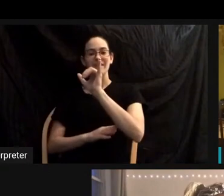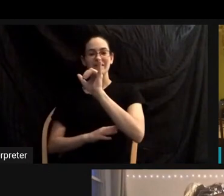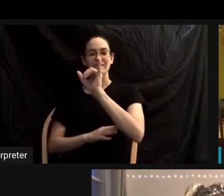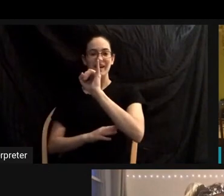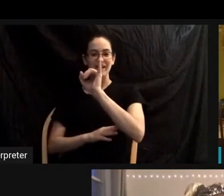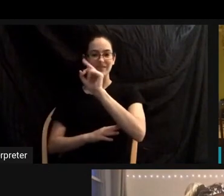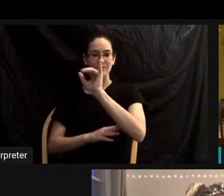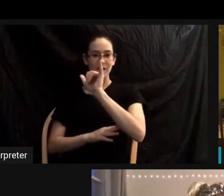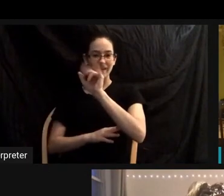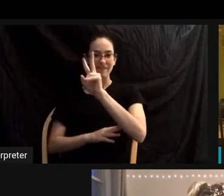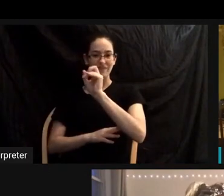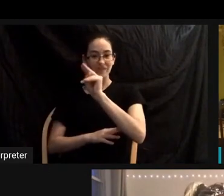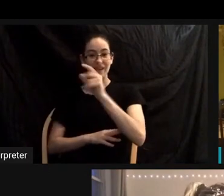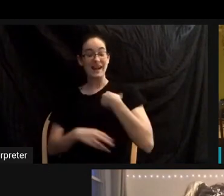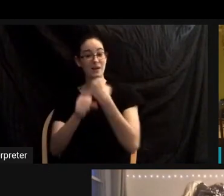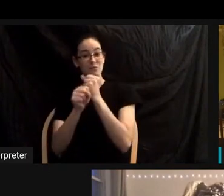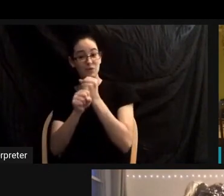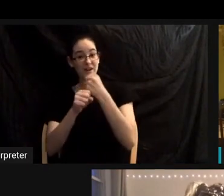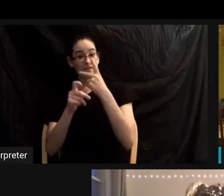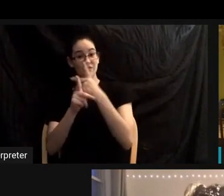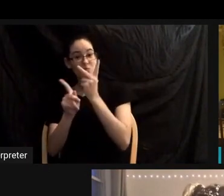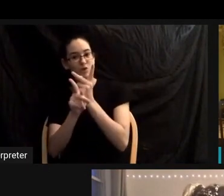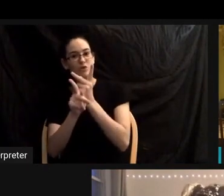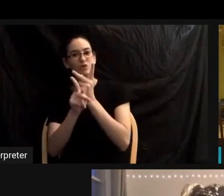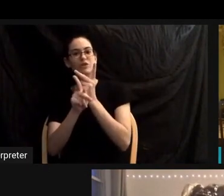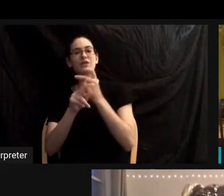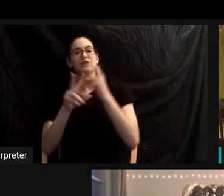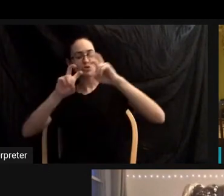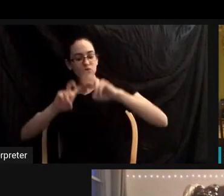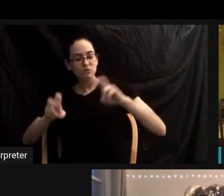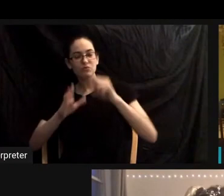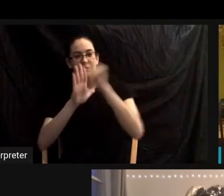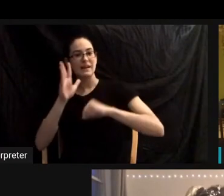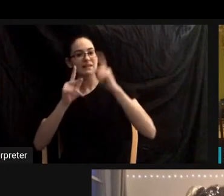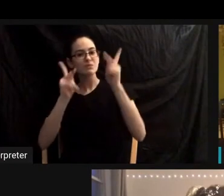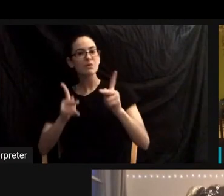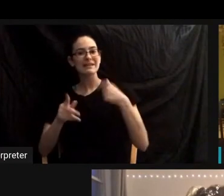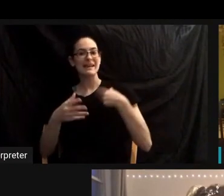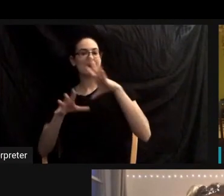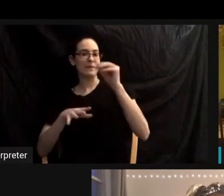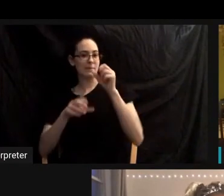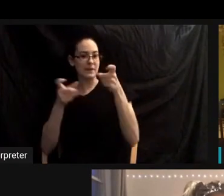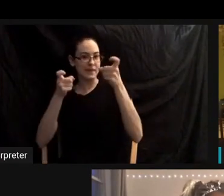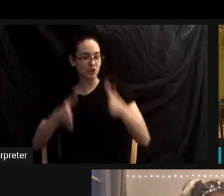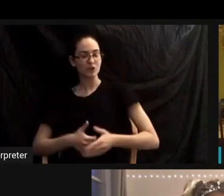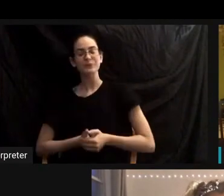a creative producer, dramaturg, and company manager. I